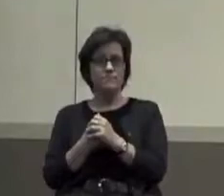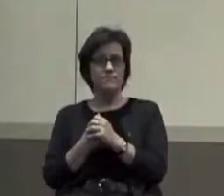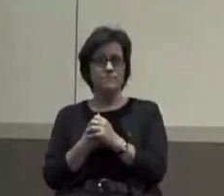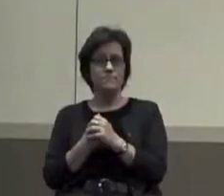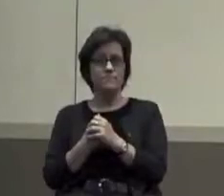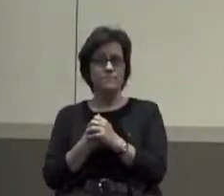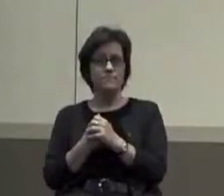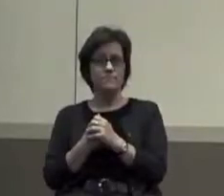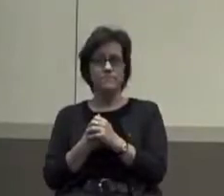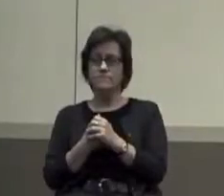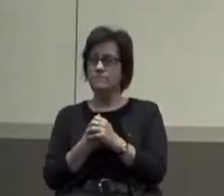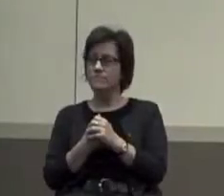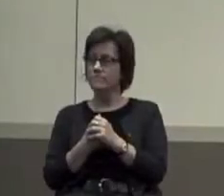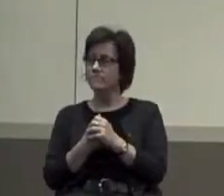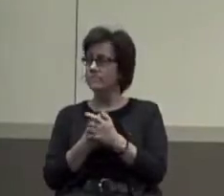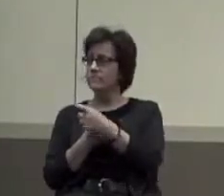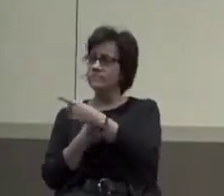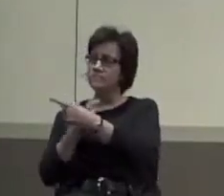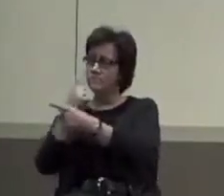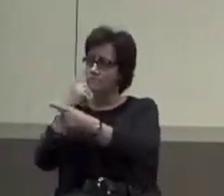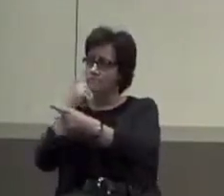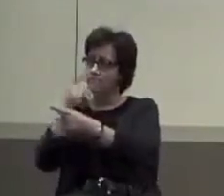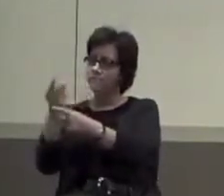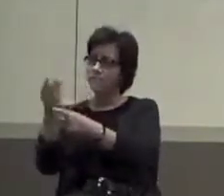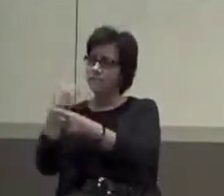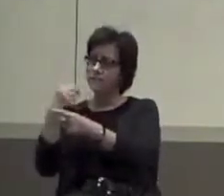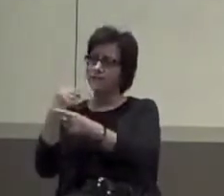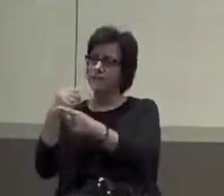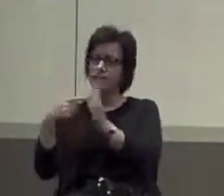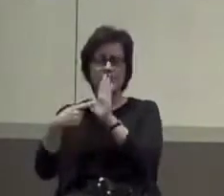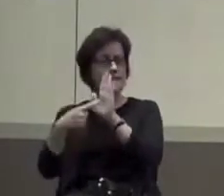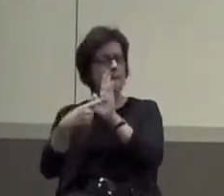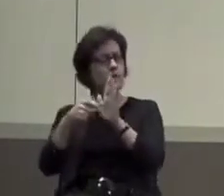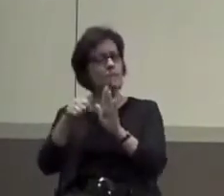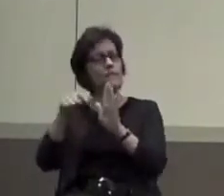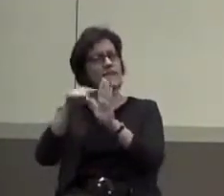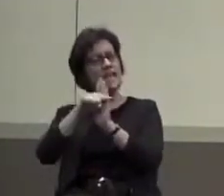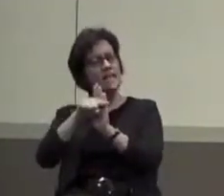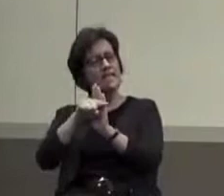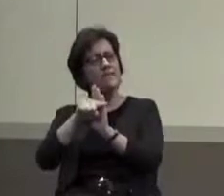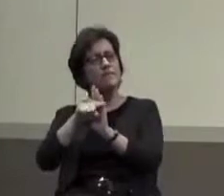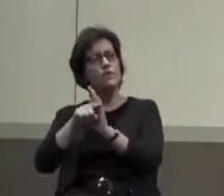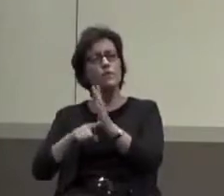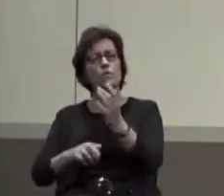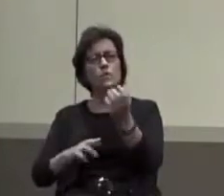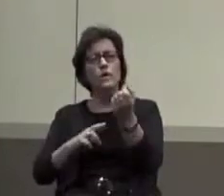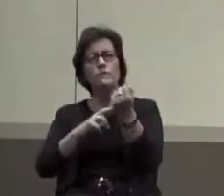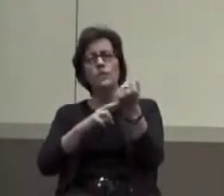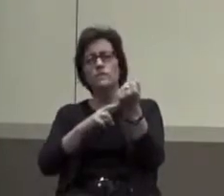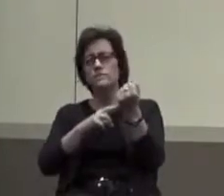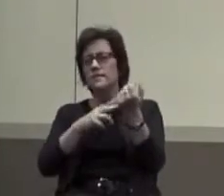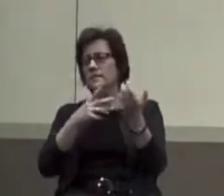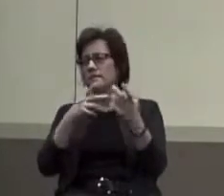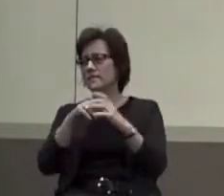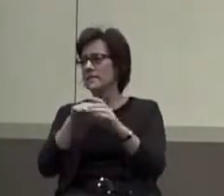Could you give an example, another example of negative reinforcement, like in the classroom?